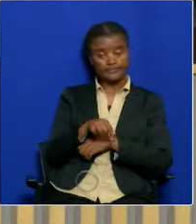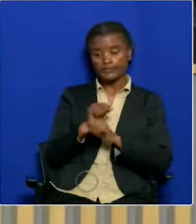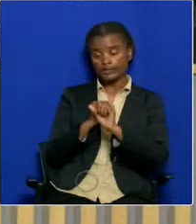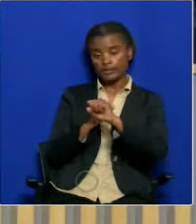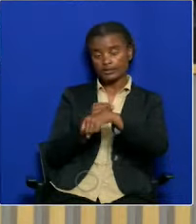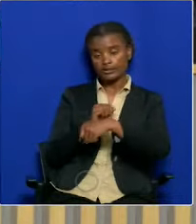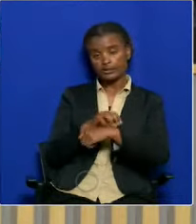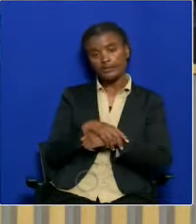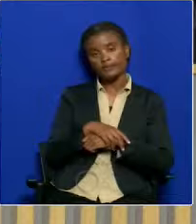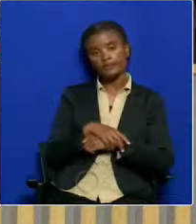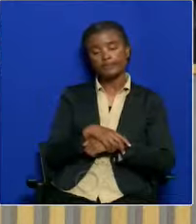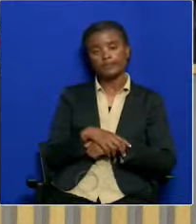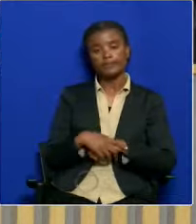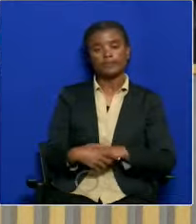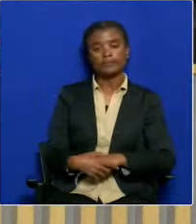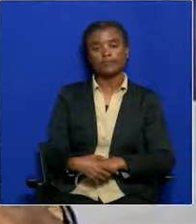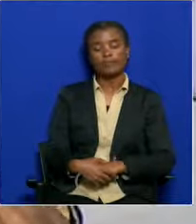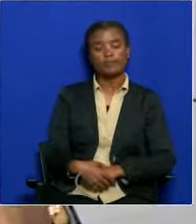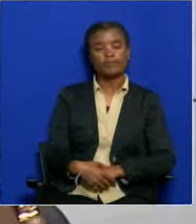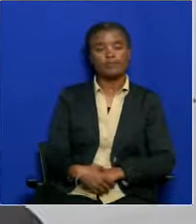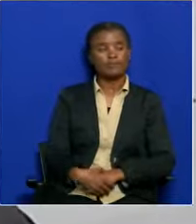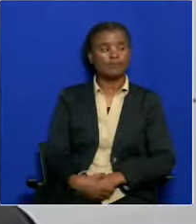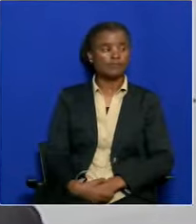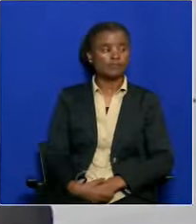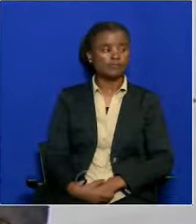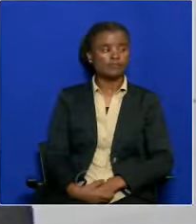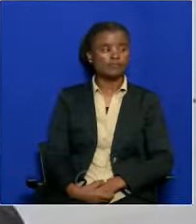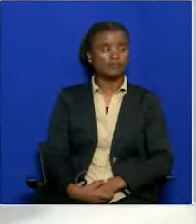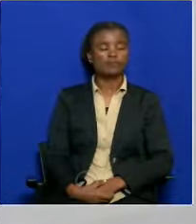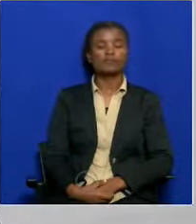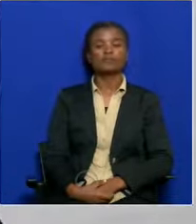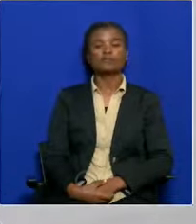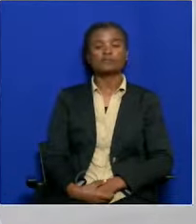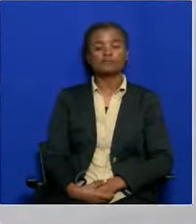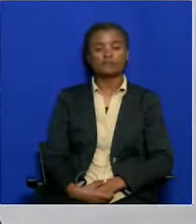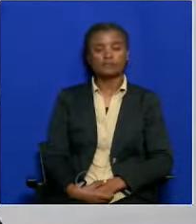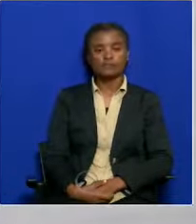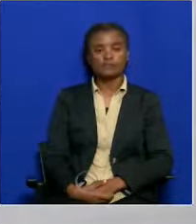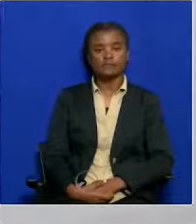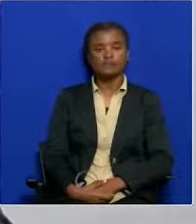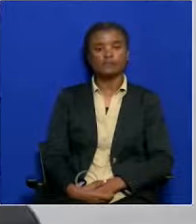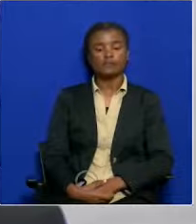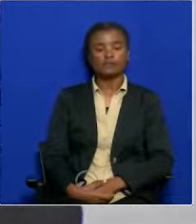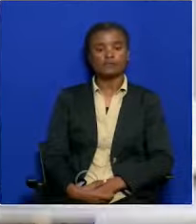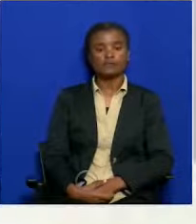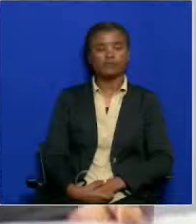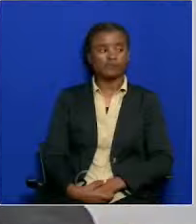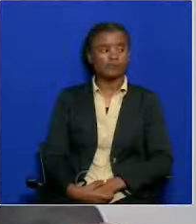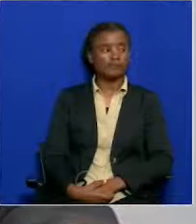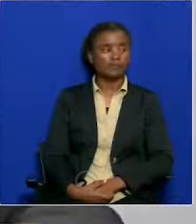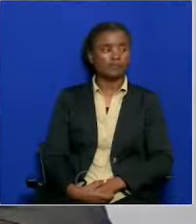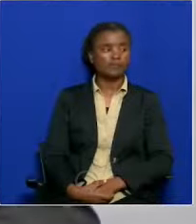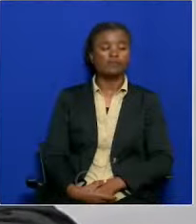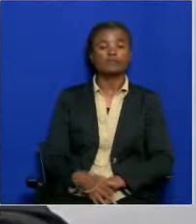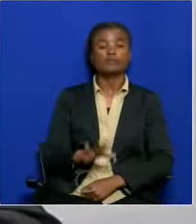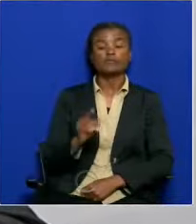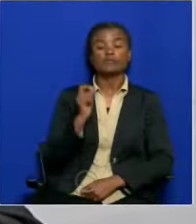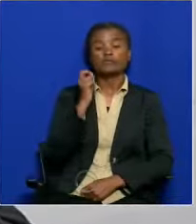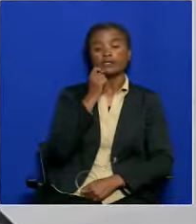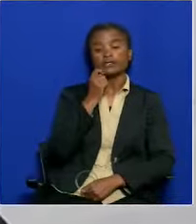Now, if, as you say, there was only this quotation, here's a difficulty that I have.